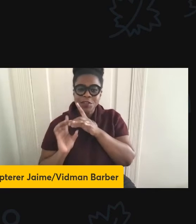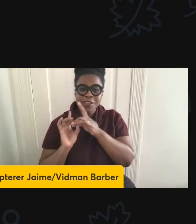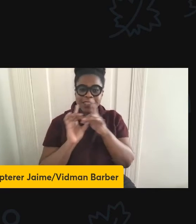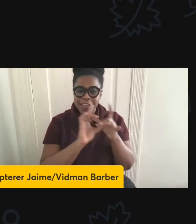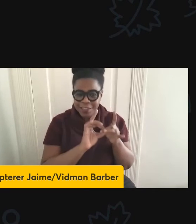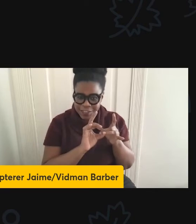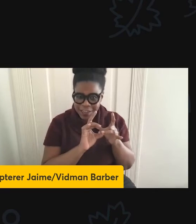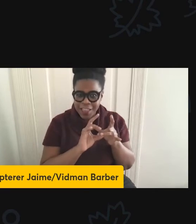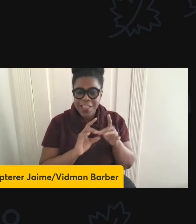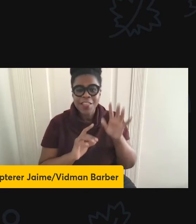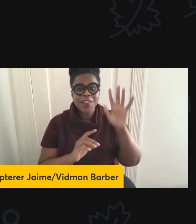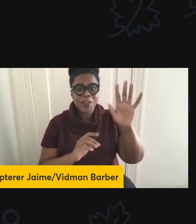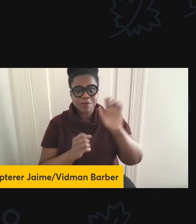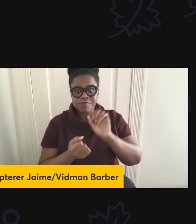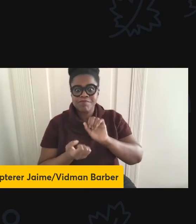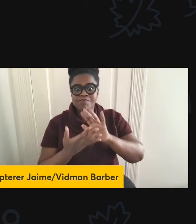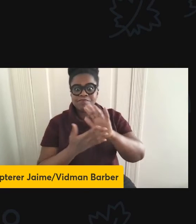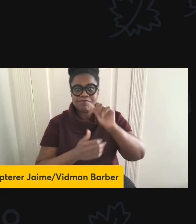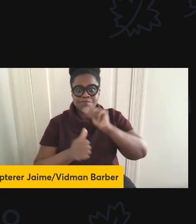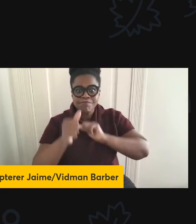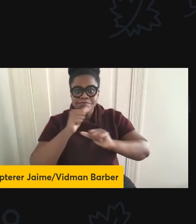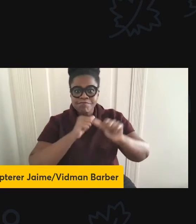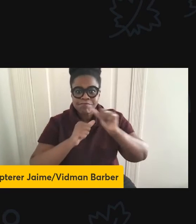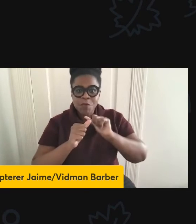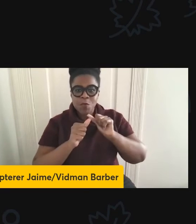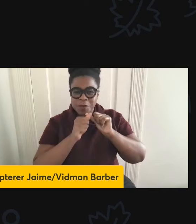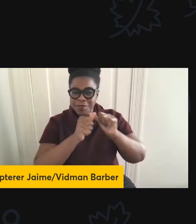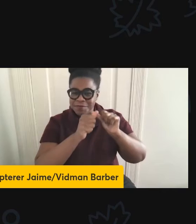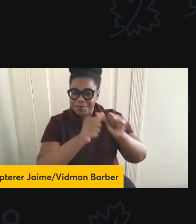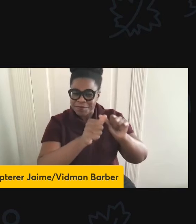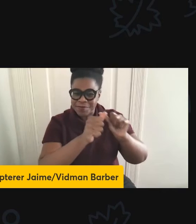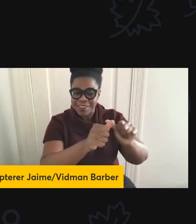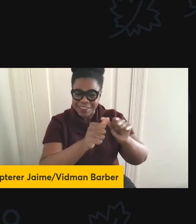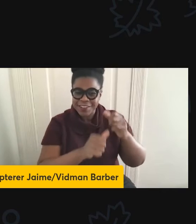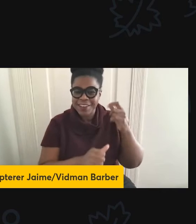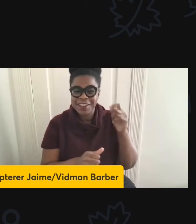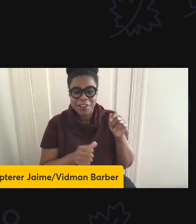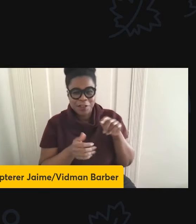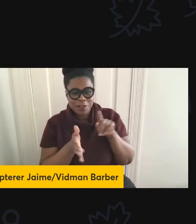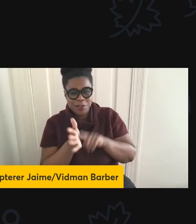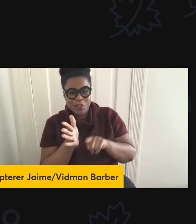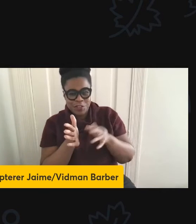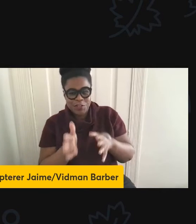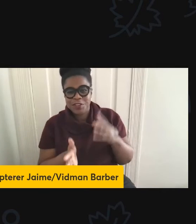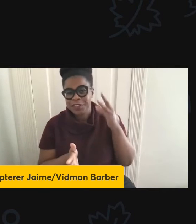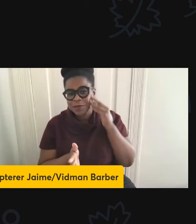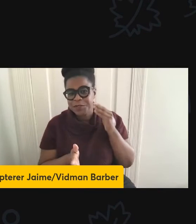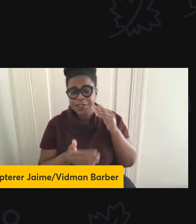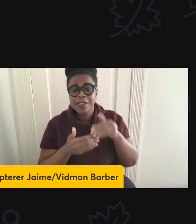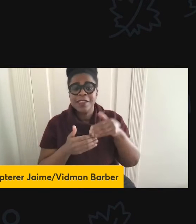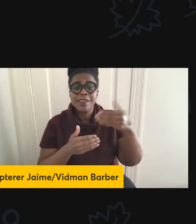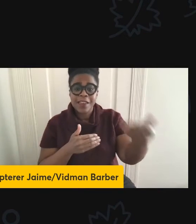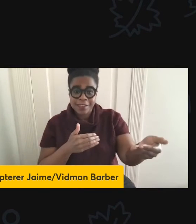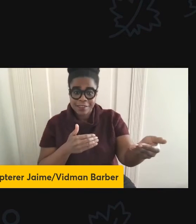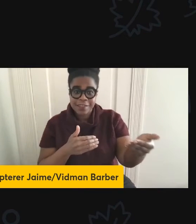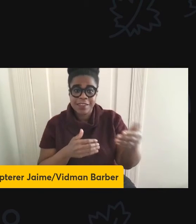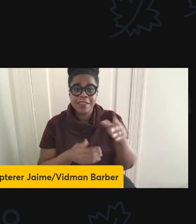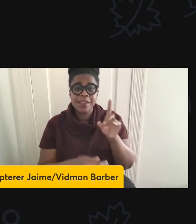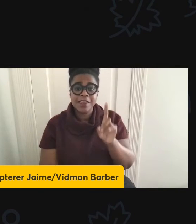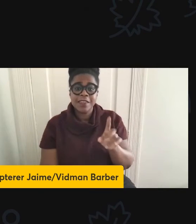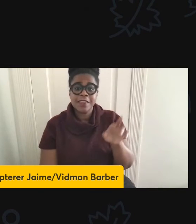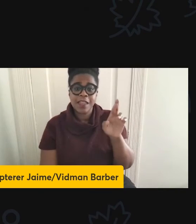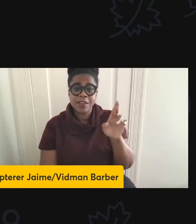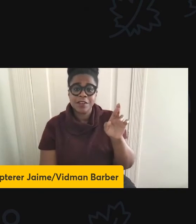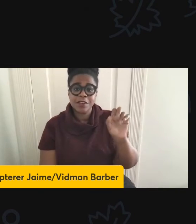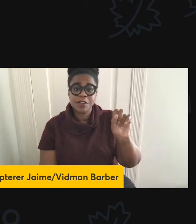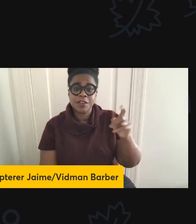those trying times that we all know as researchers. Next up, we will have Dr. Shayla